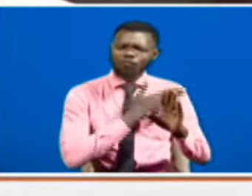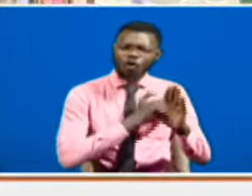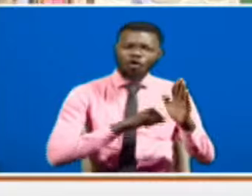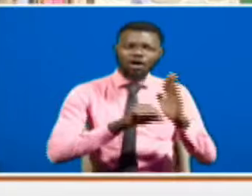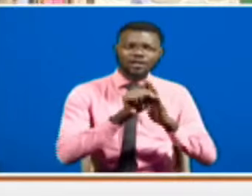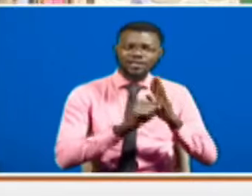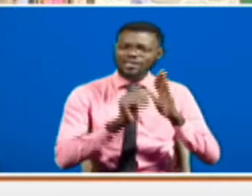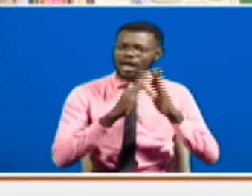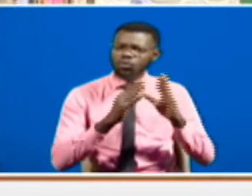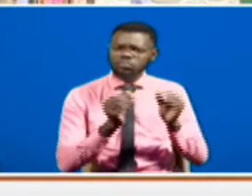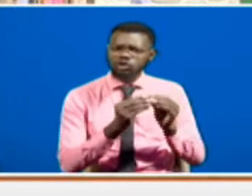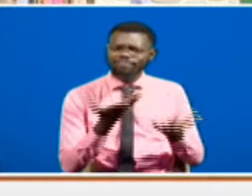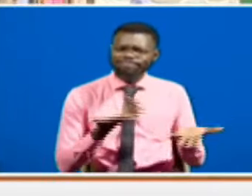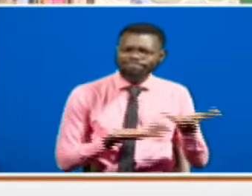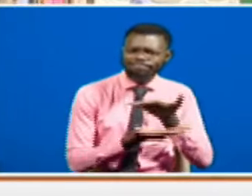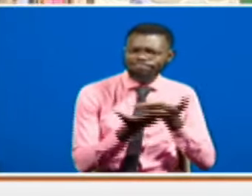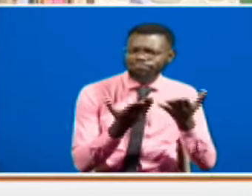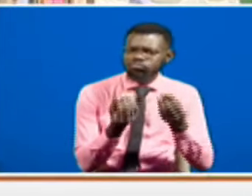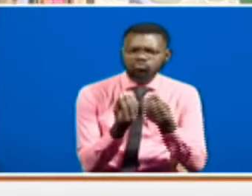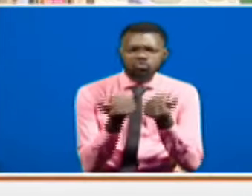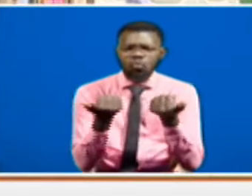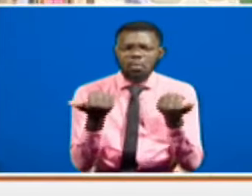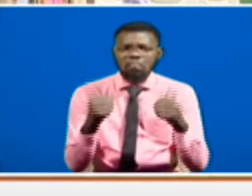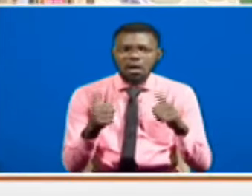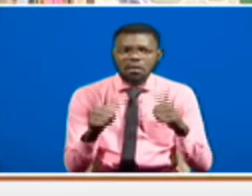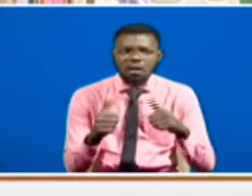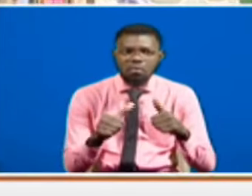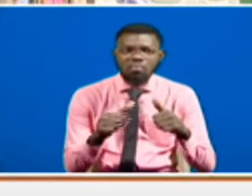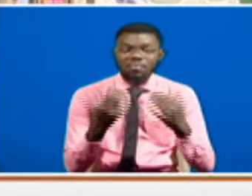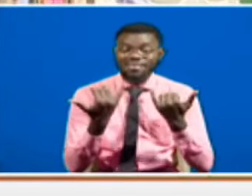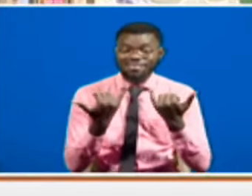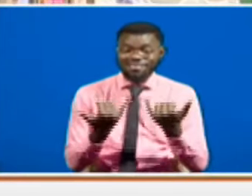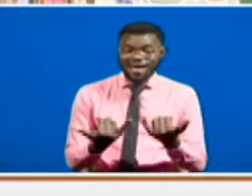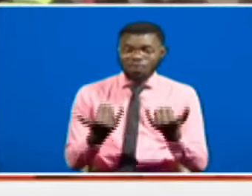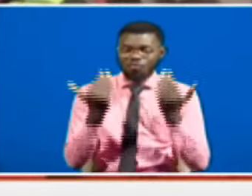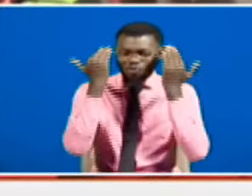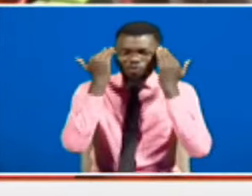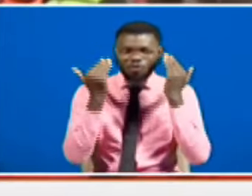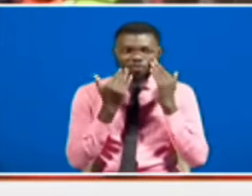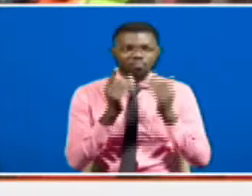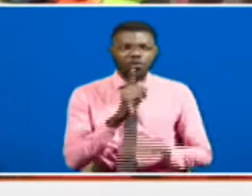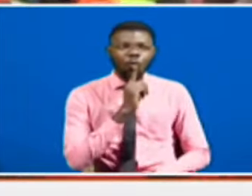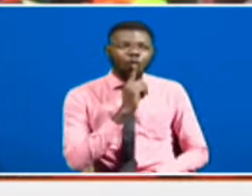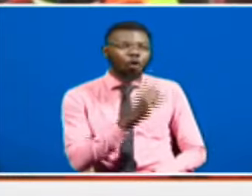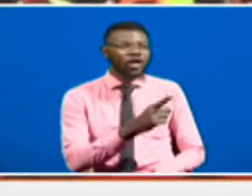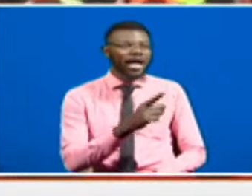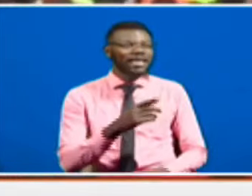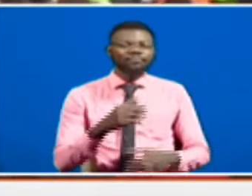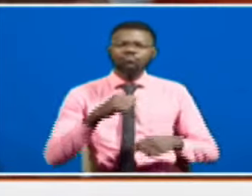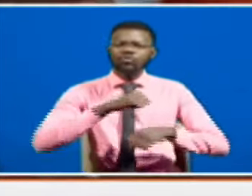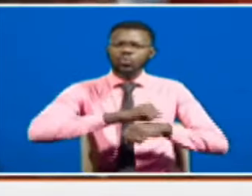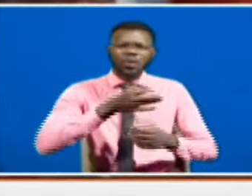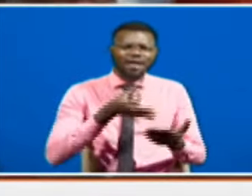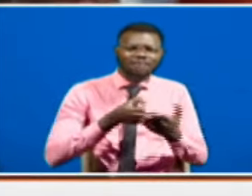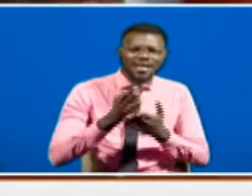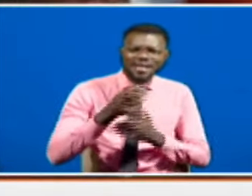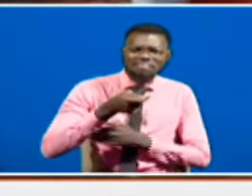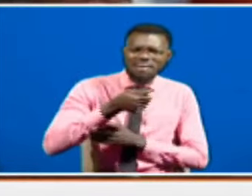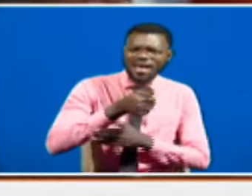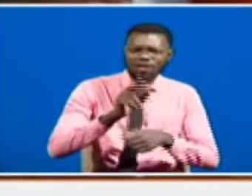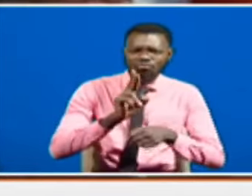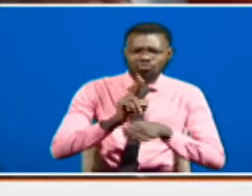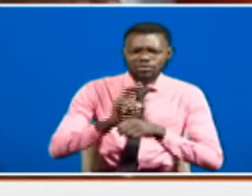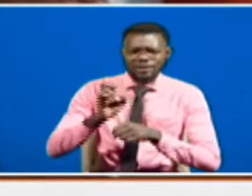fire. With the latest salvo from the courts being the suspension of the directive to pay school fees through the